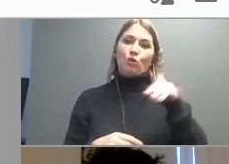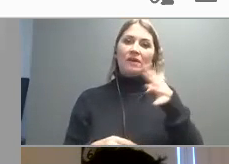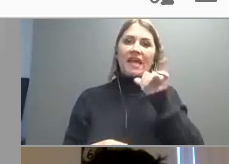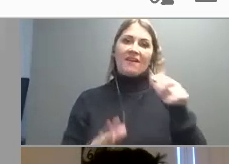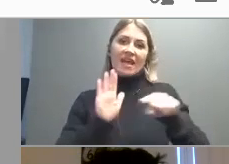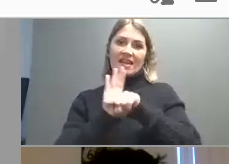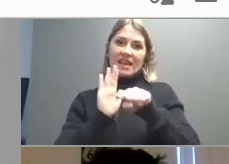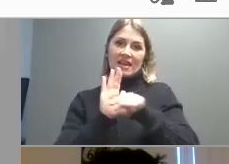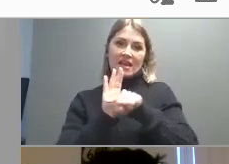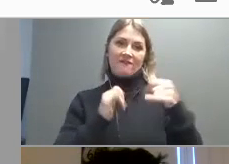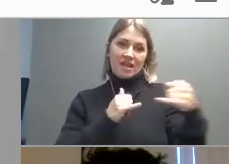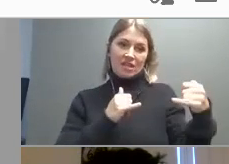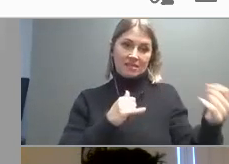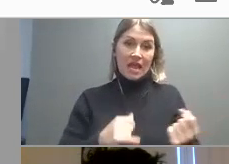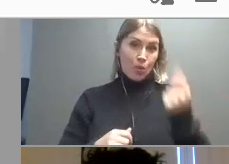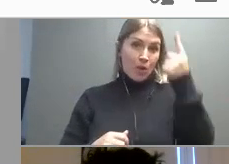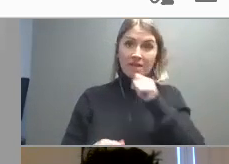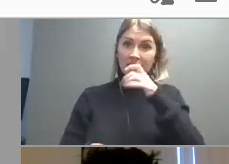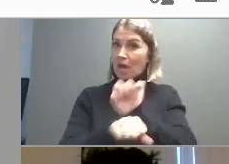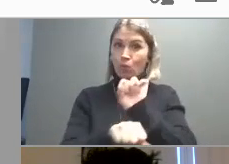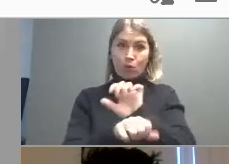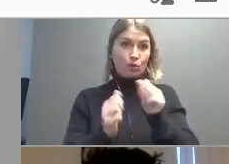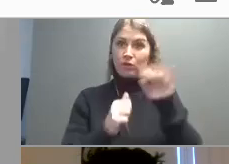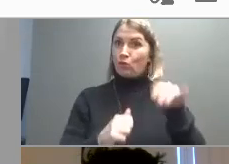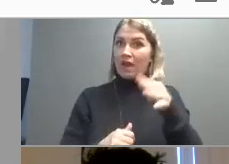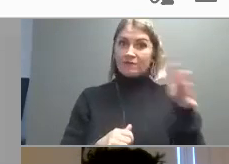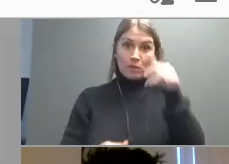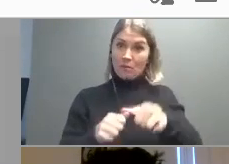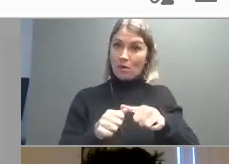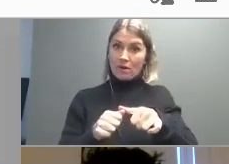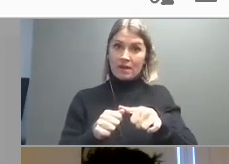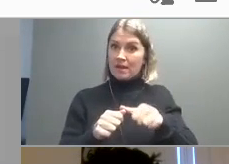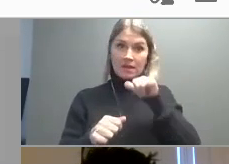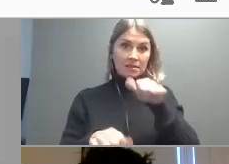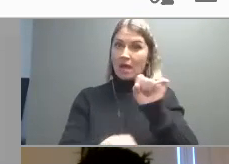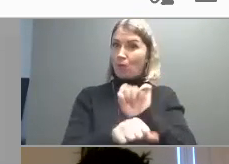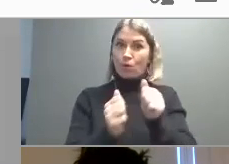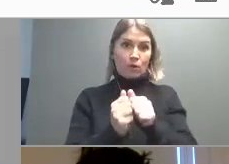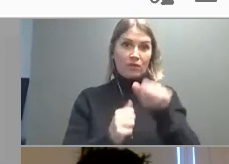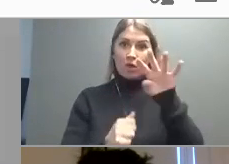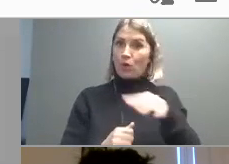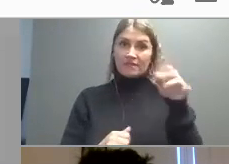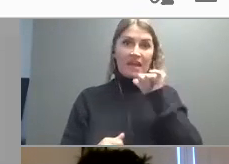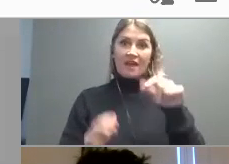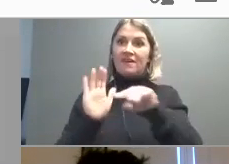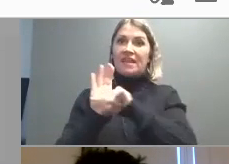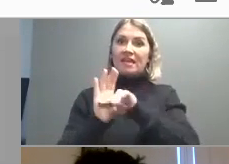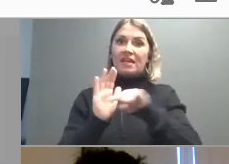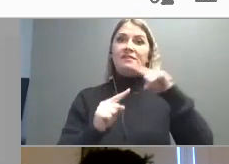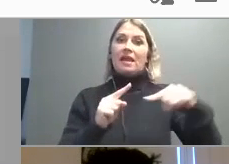edges. However, it does not work with graphs. Remember that it does not work with graphs that have negative